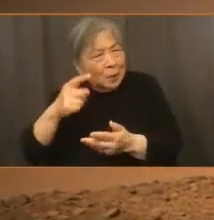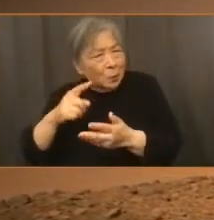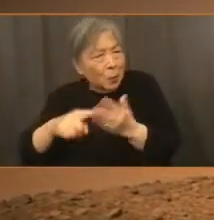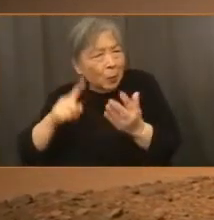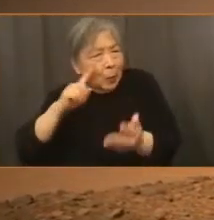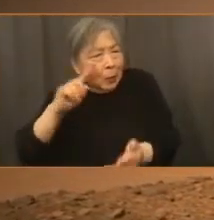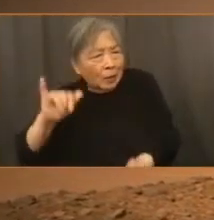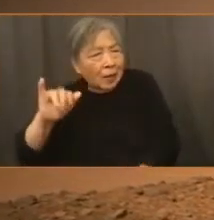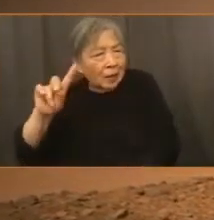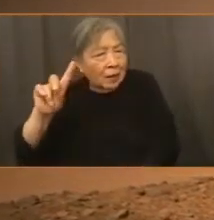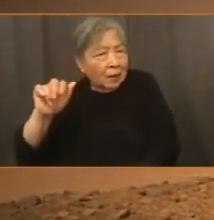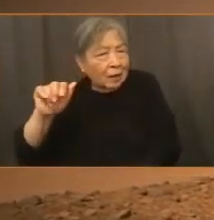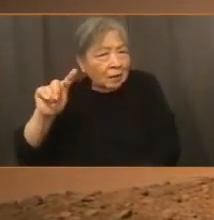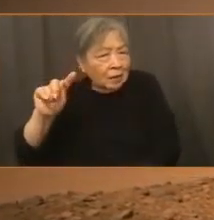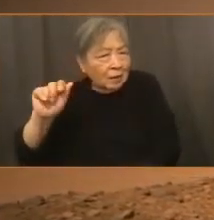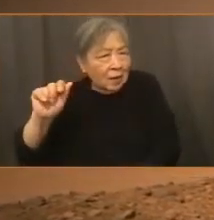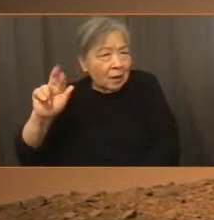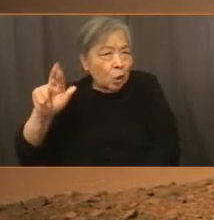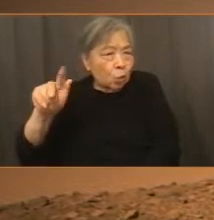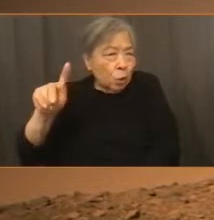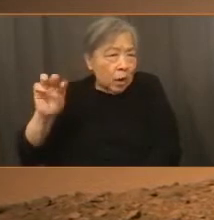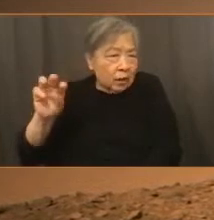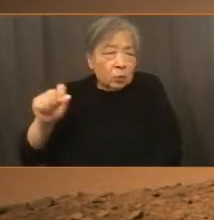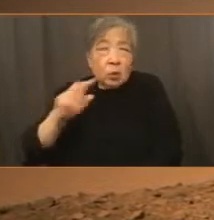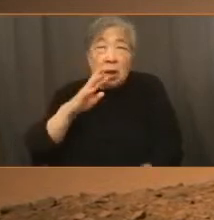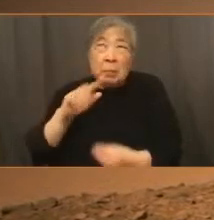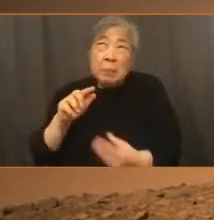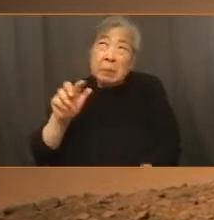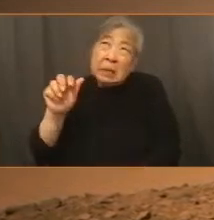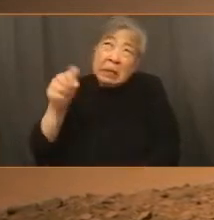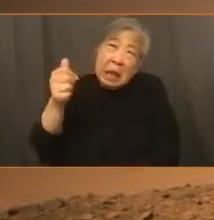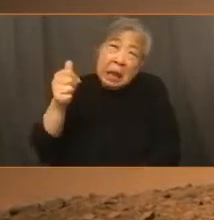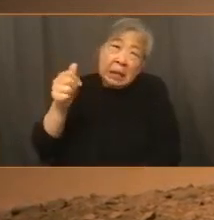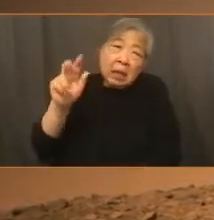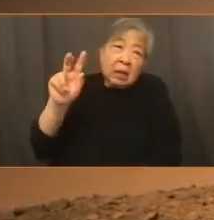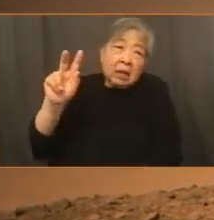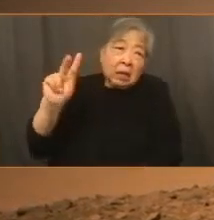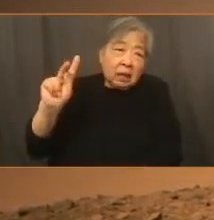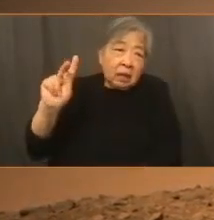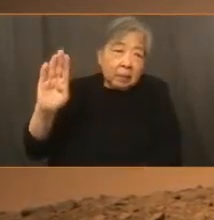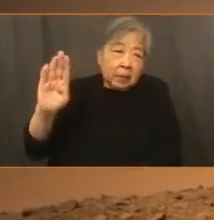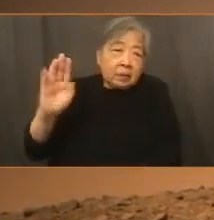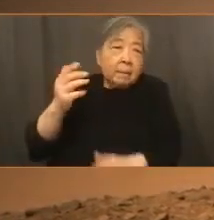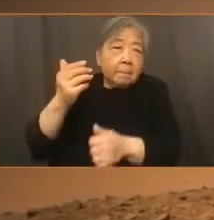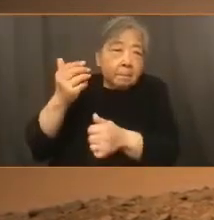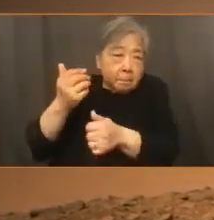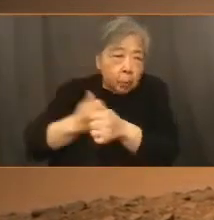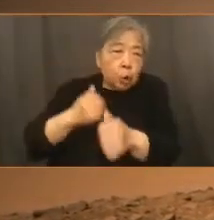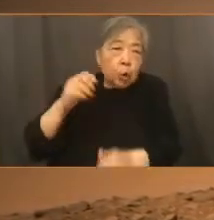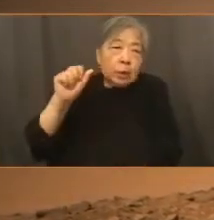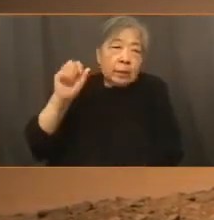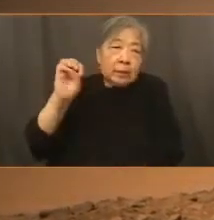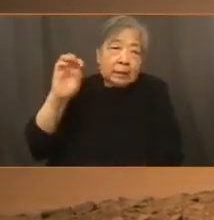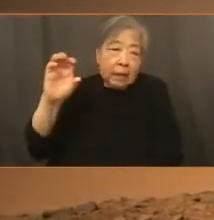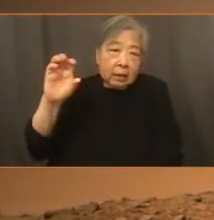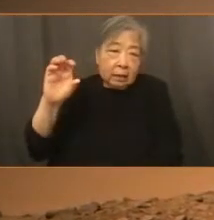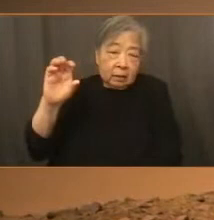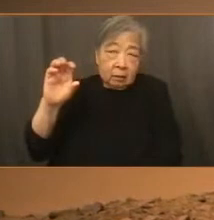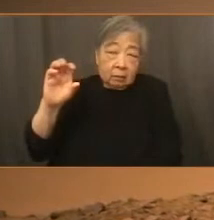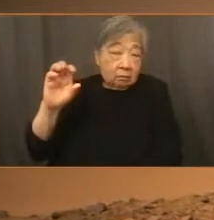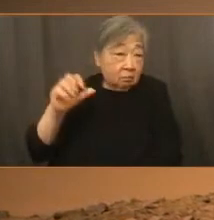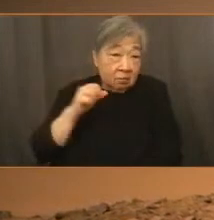about 10-ish bits per second from Titan back to Earth, which is not a lot.